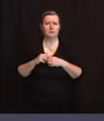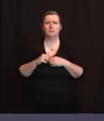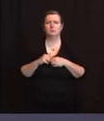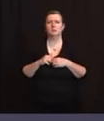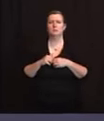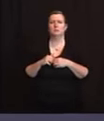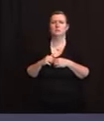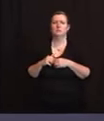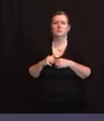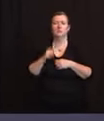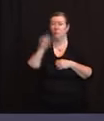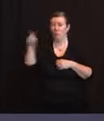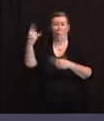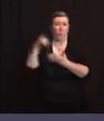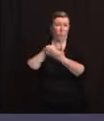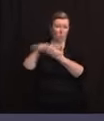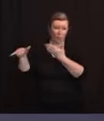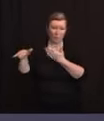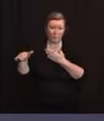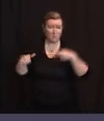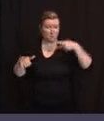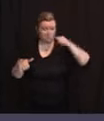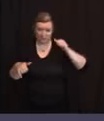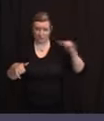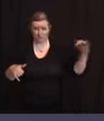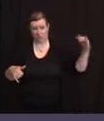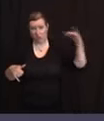We've got a lot of folks who come in from Pennsylvania in particular